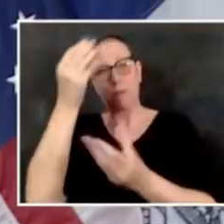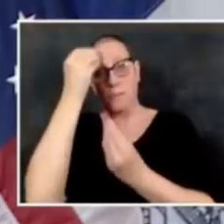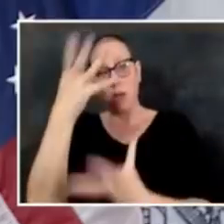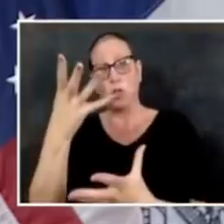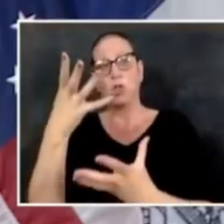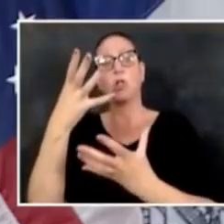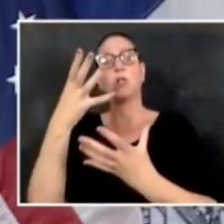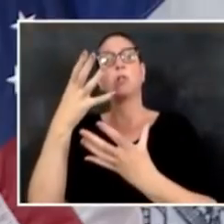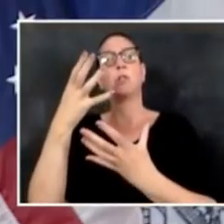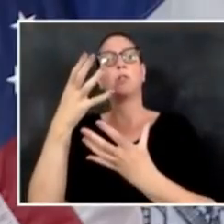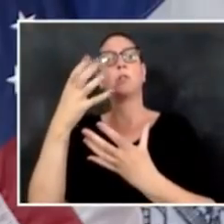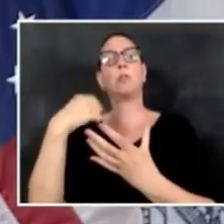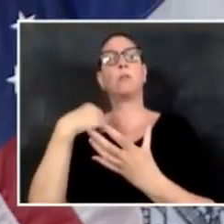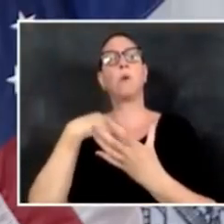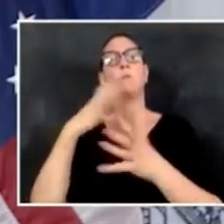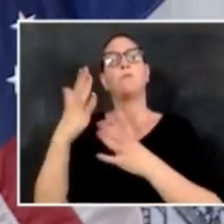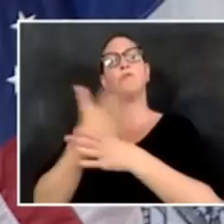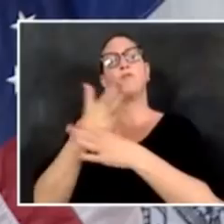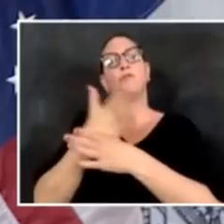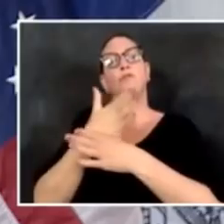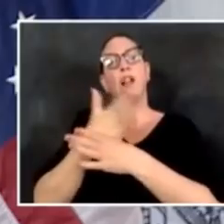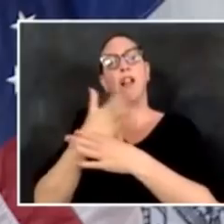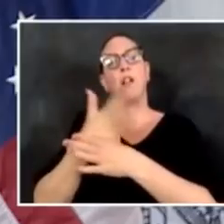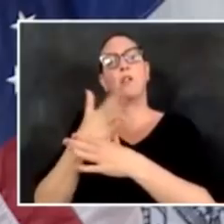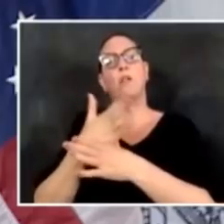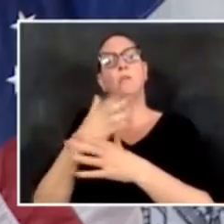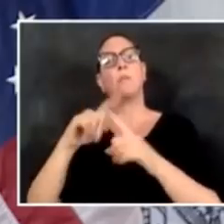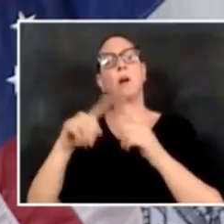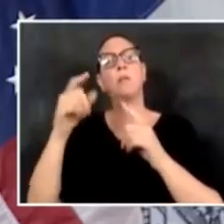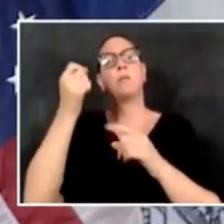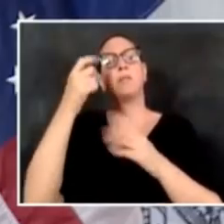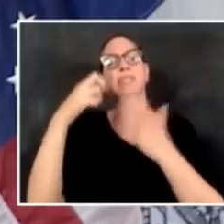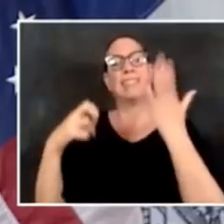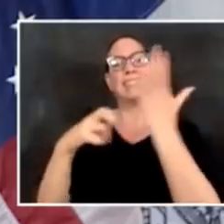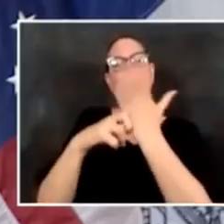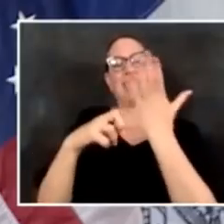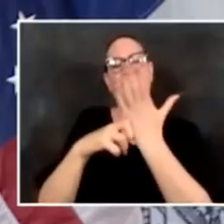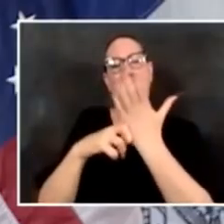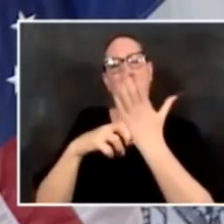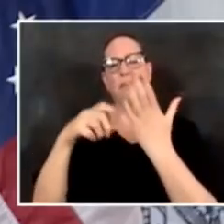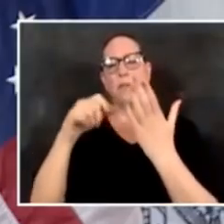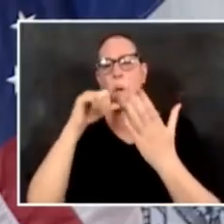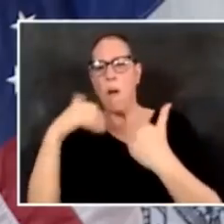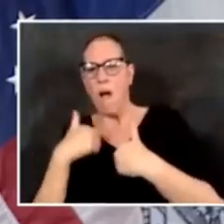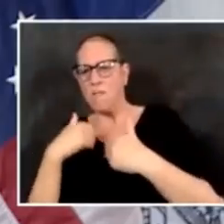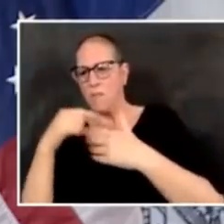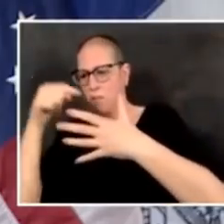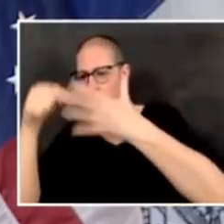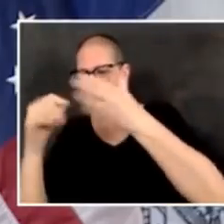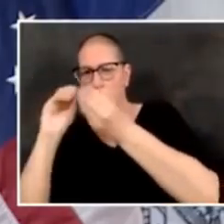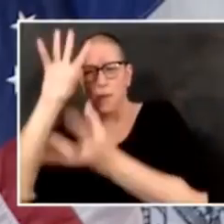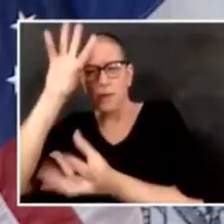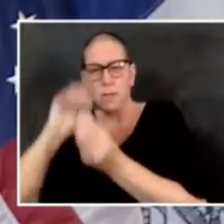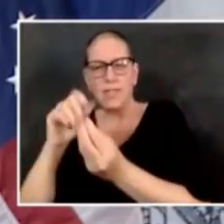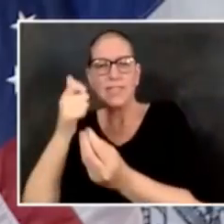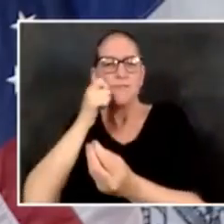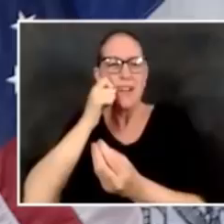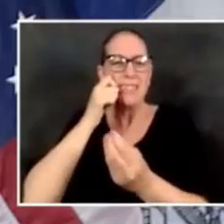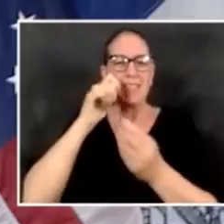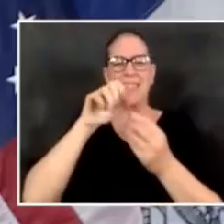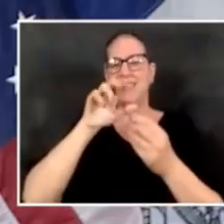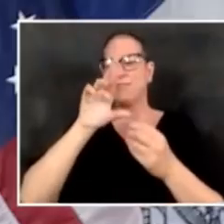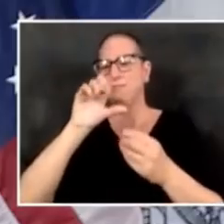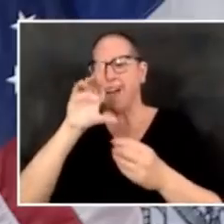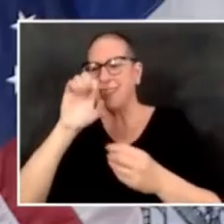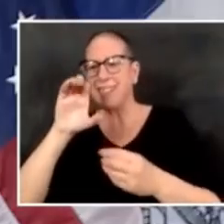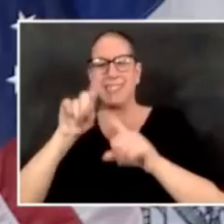a moment. The face coverings, yeah, we put out a huge amount